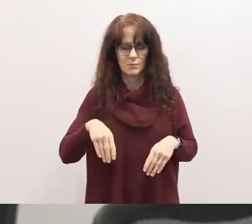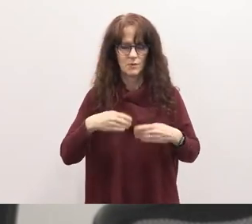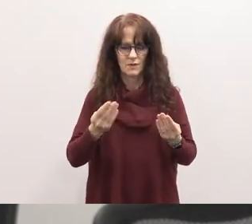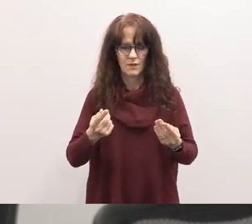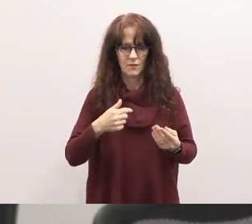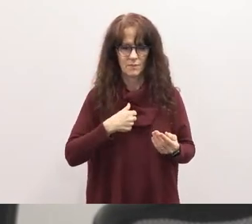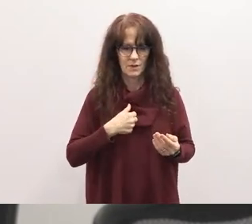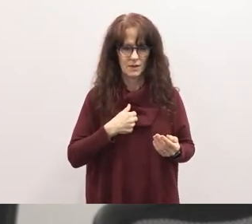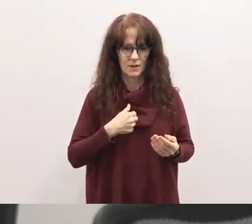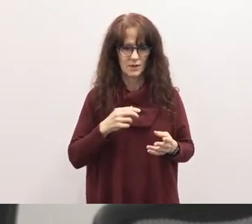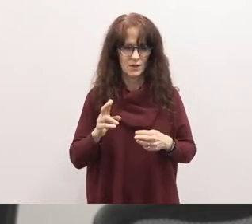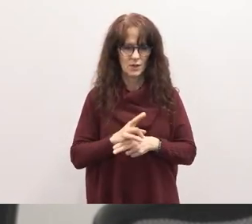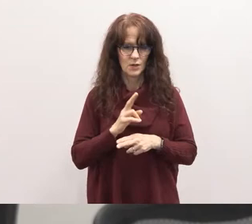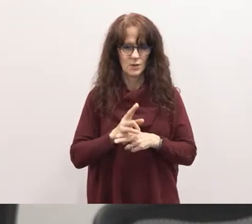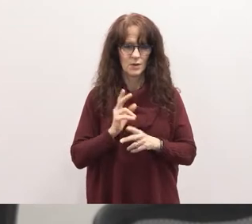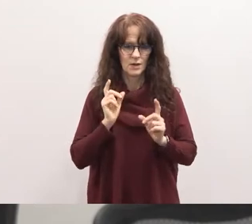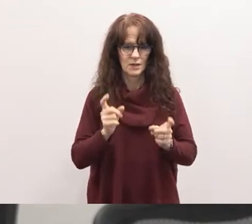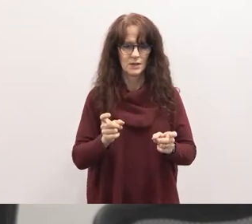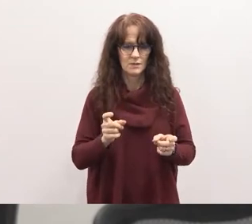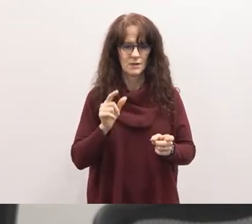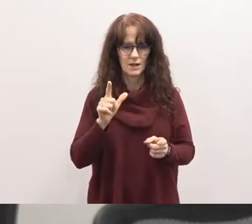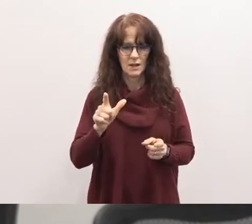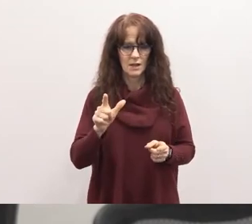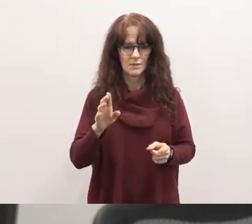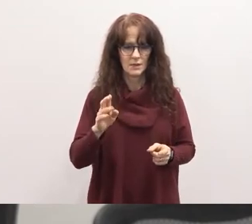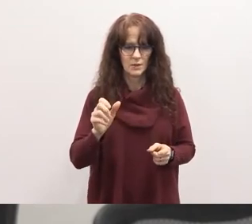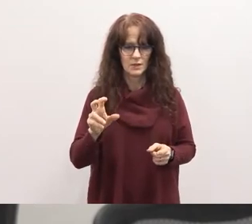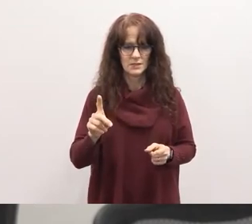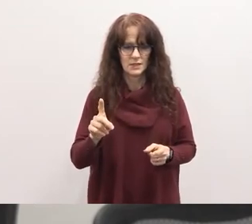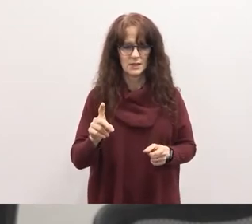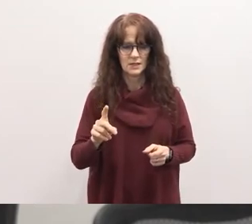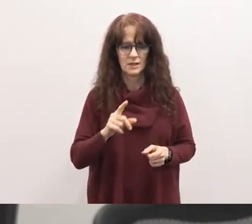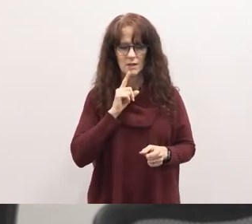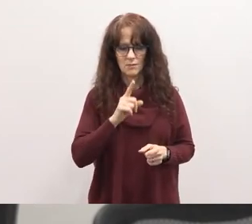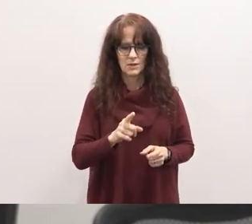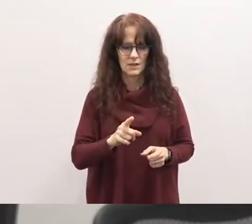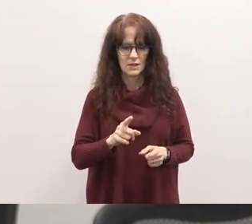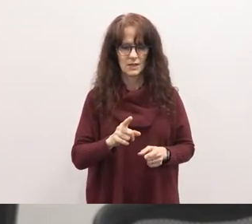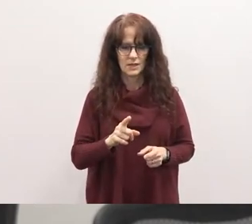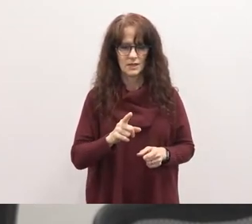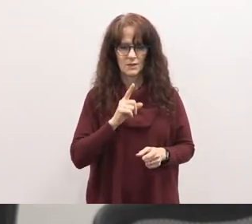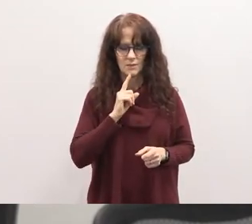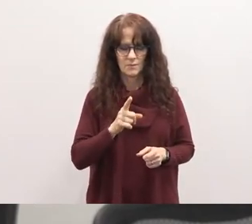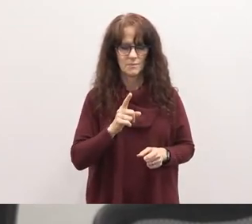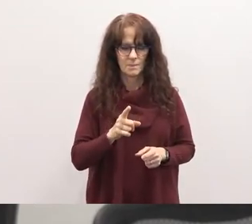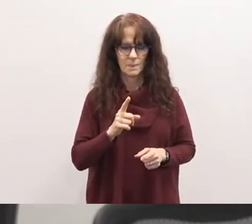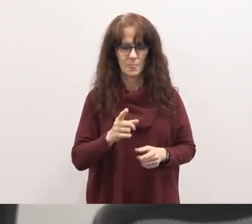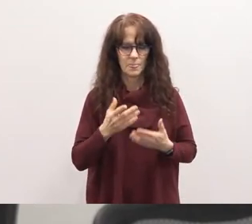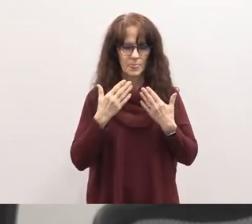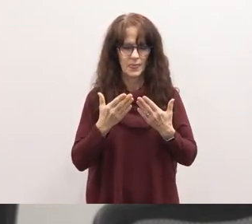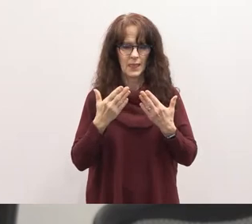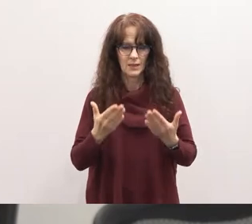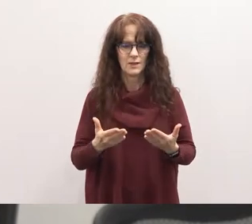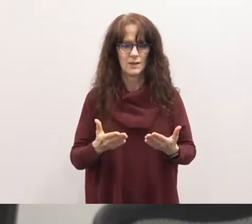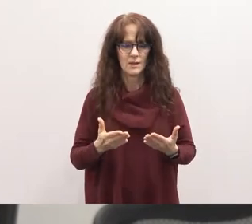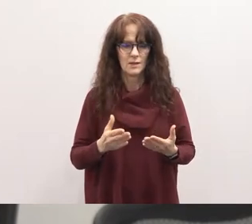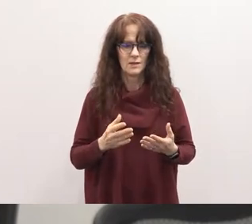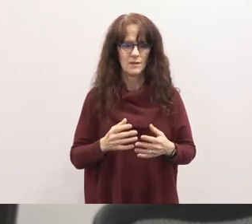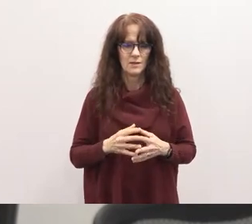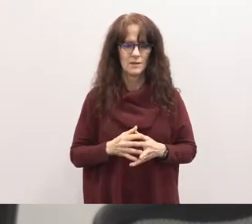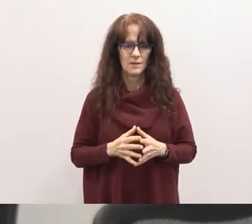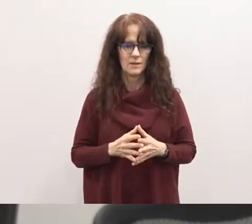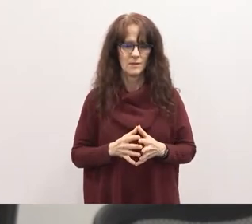for me usually were provided for me by Long Beach Unified. And so I am forever, forever grateful in that